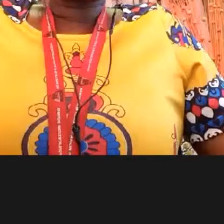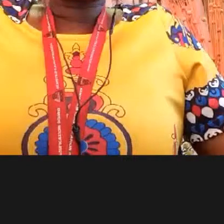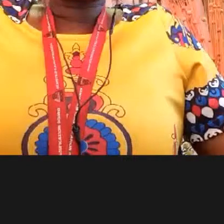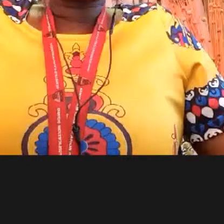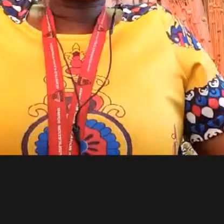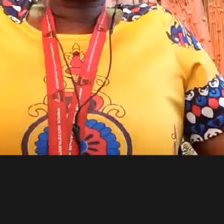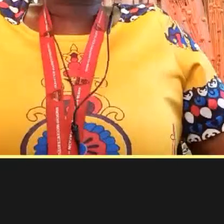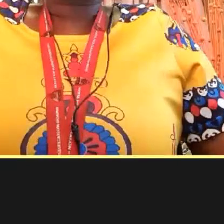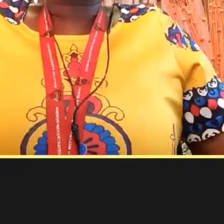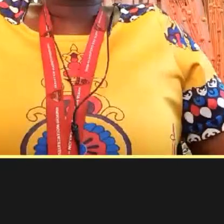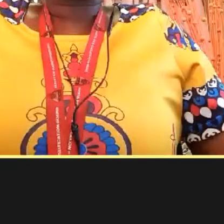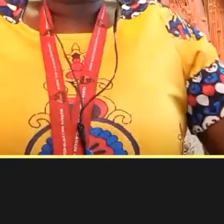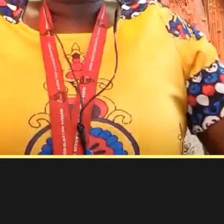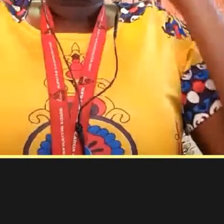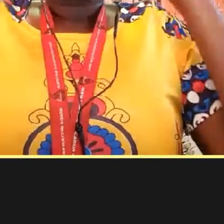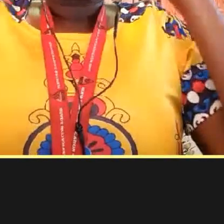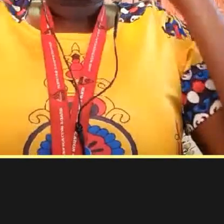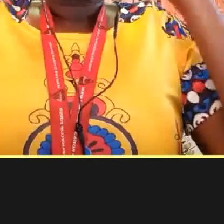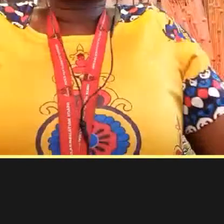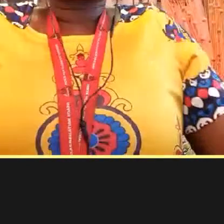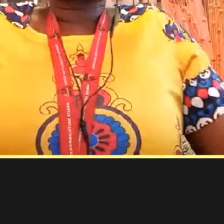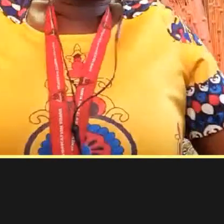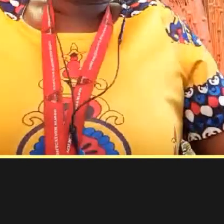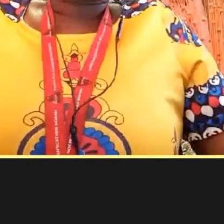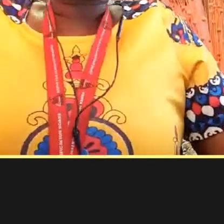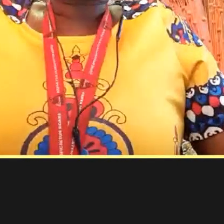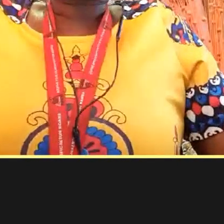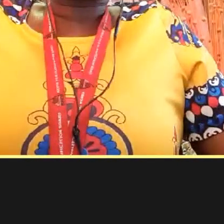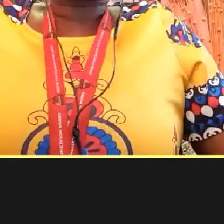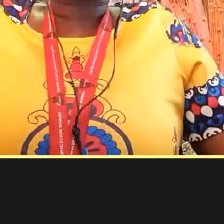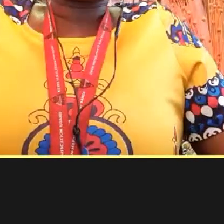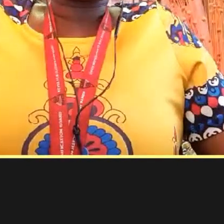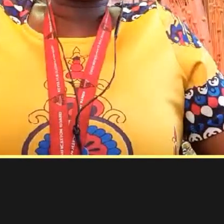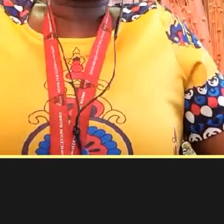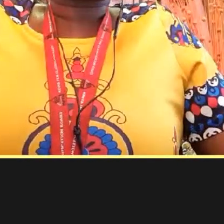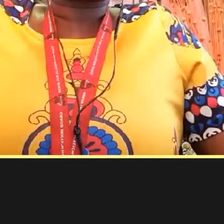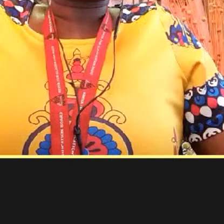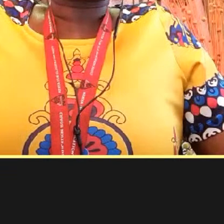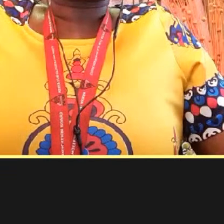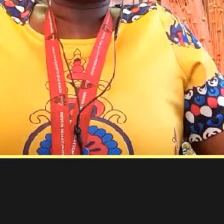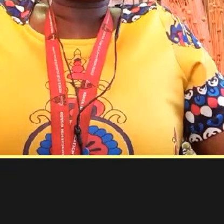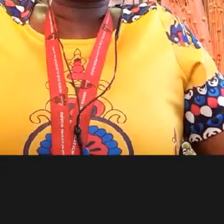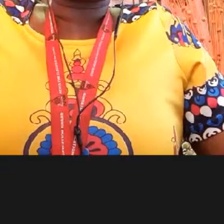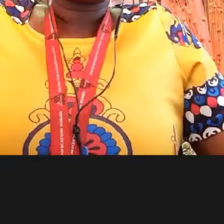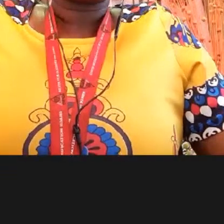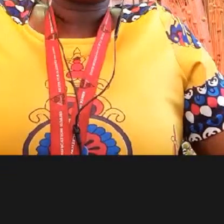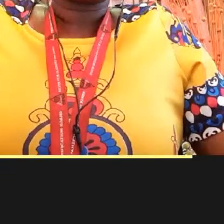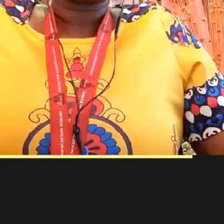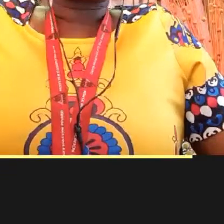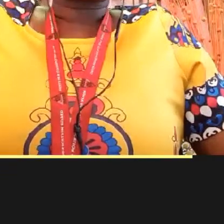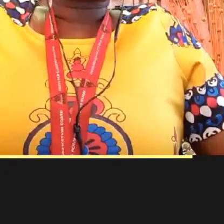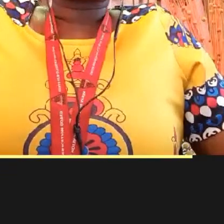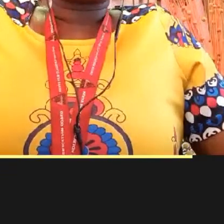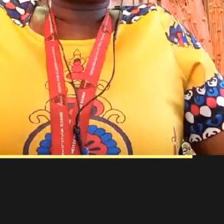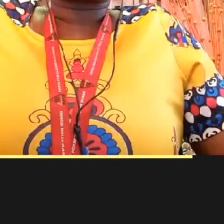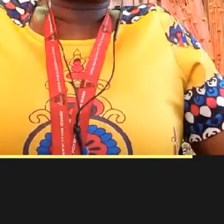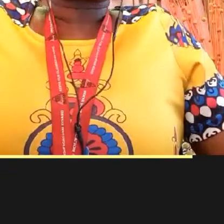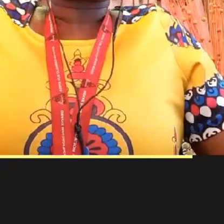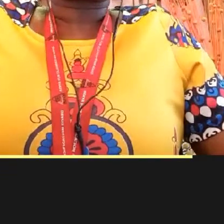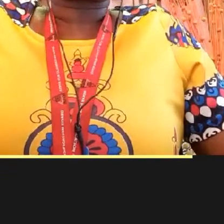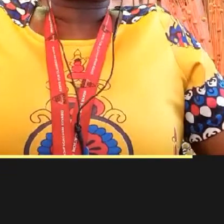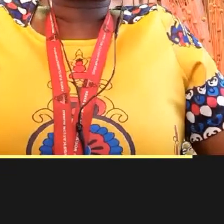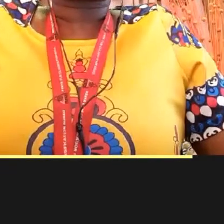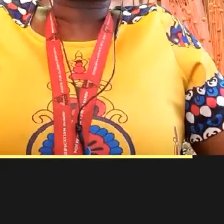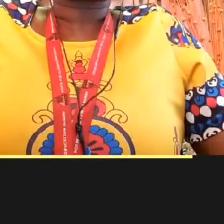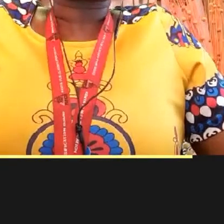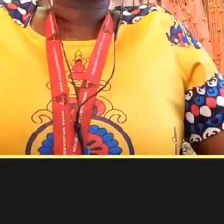the direction. Okay, so for those who joined us late, we were running live on YouTube. You can get